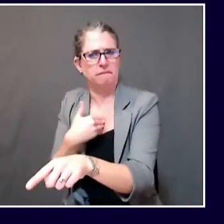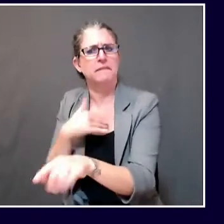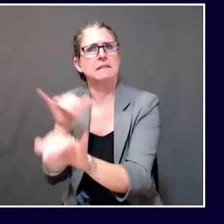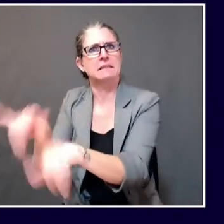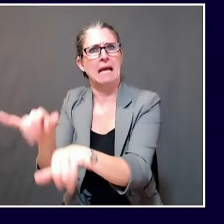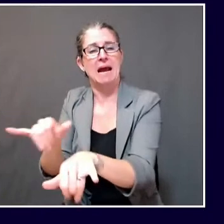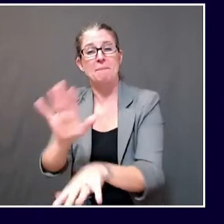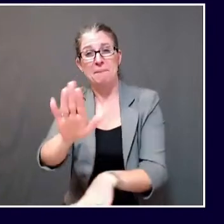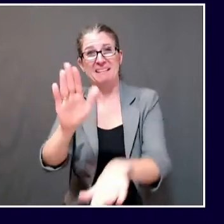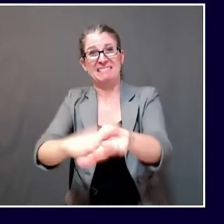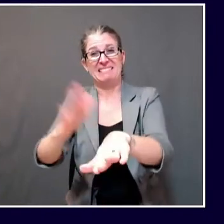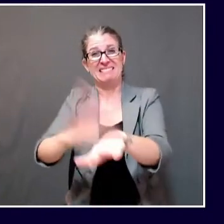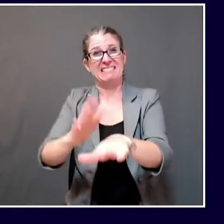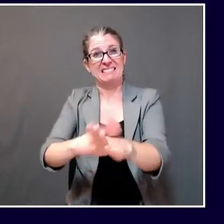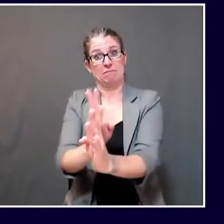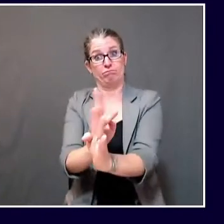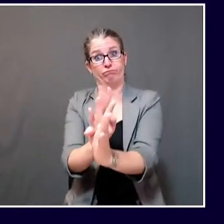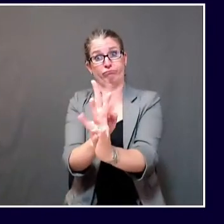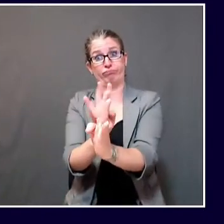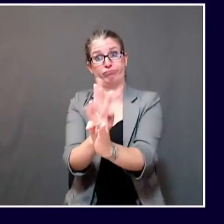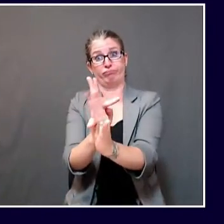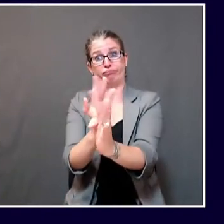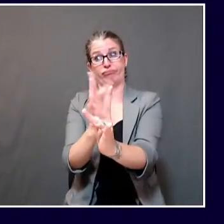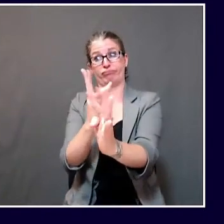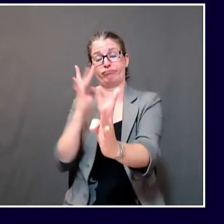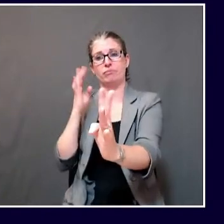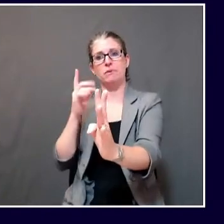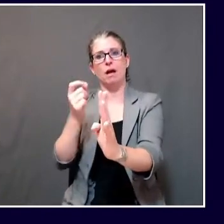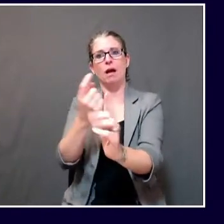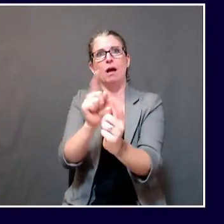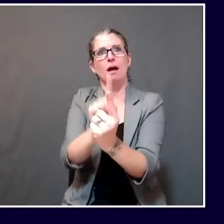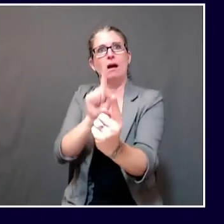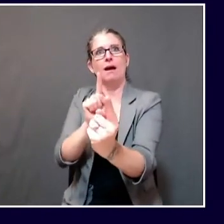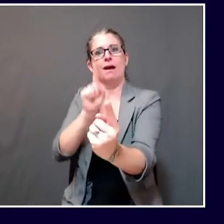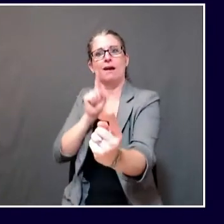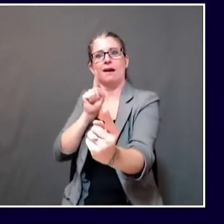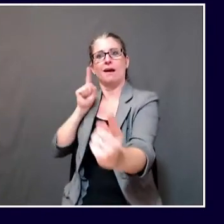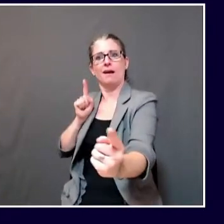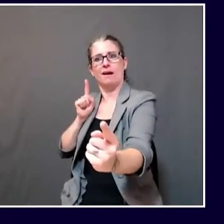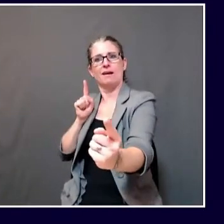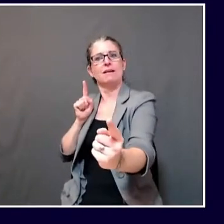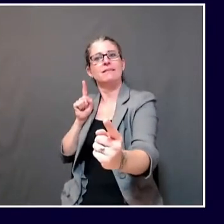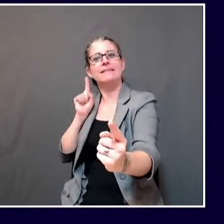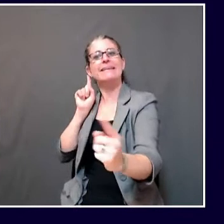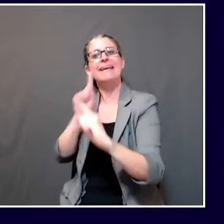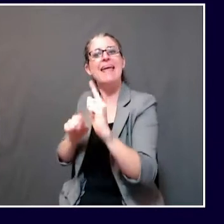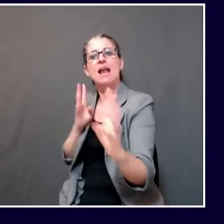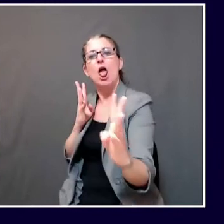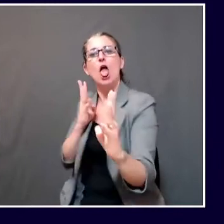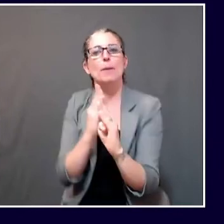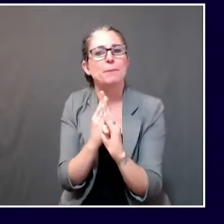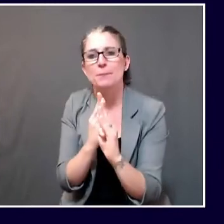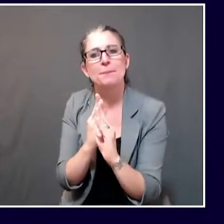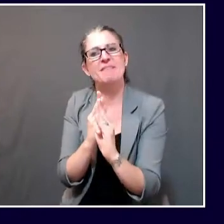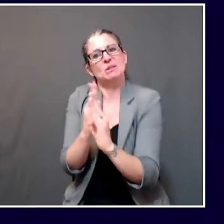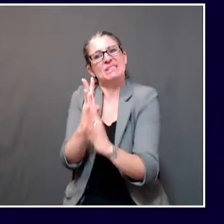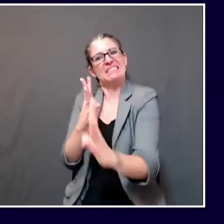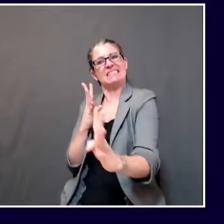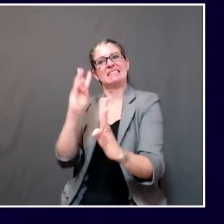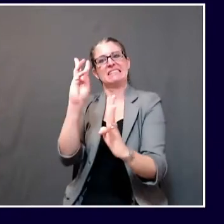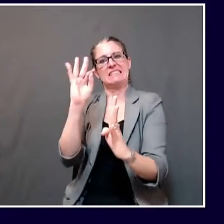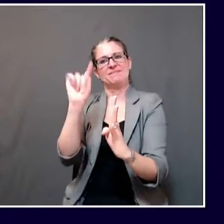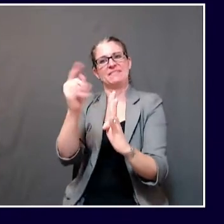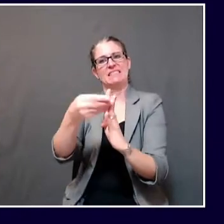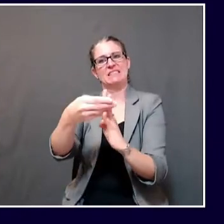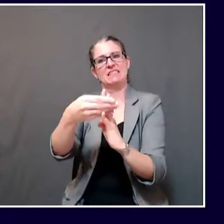limits, social distancing, and sanitation measures in place at your polling site. You may have to wait outside due to these restrictions, so